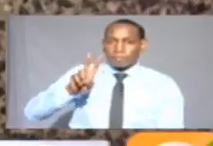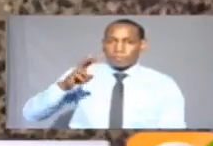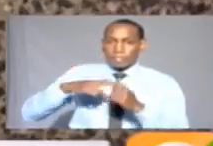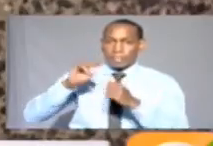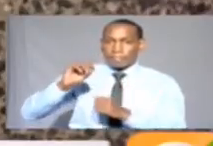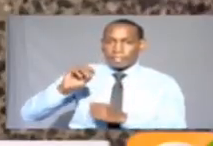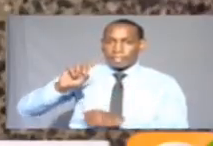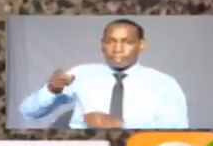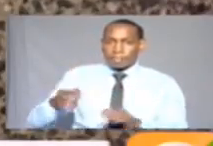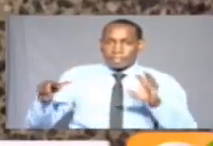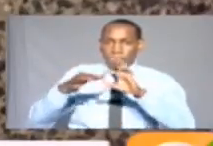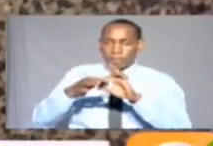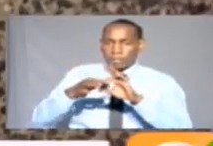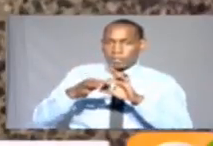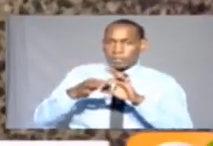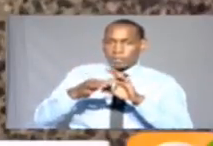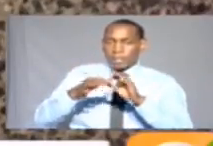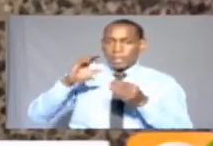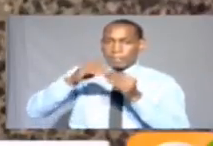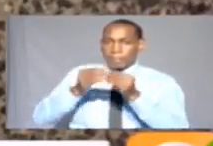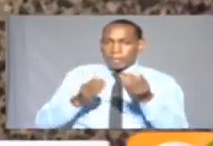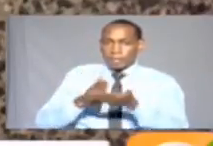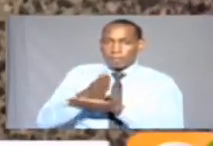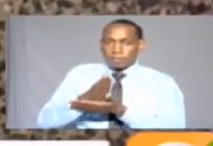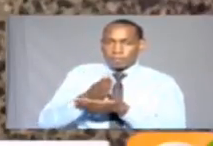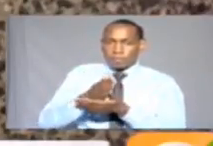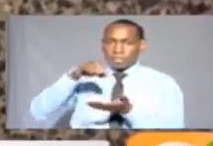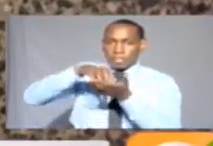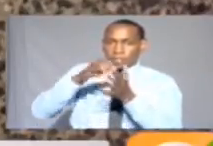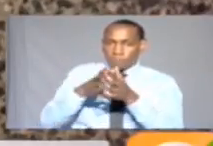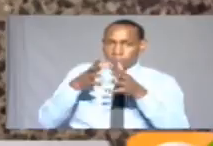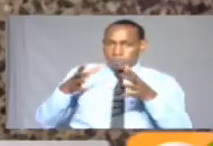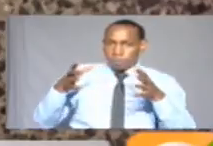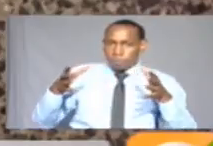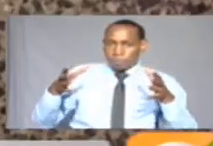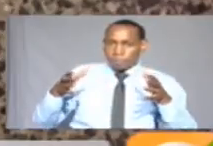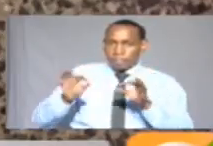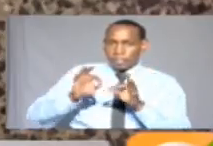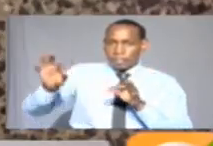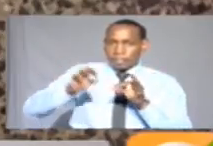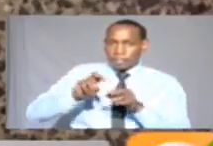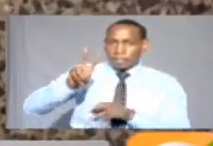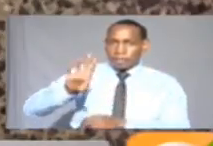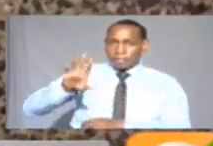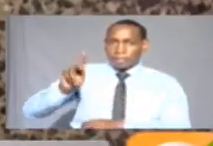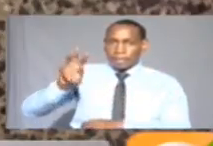270,000 connections will need to be made through grid expansion within 25 kilometers